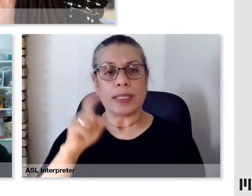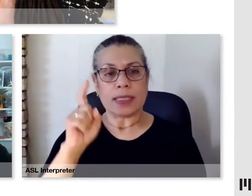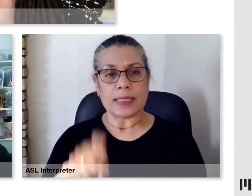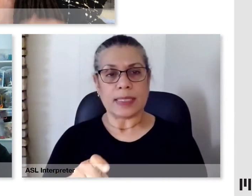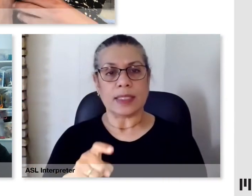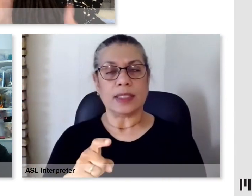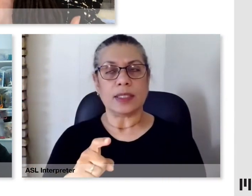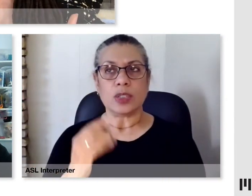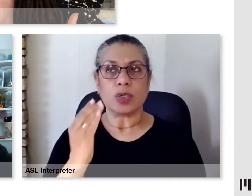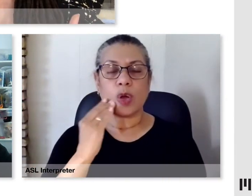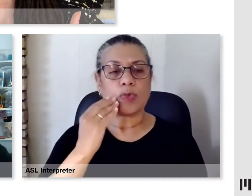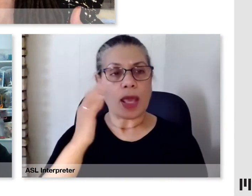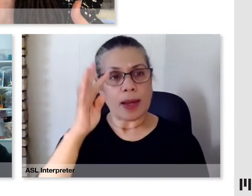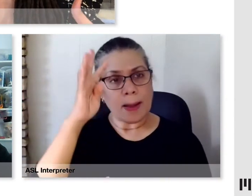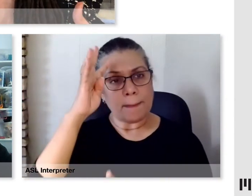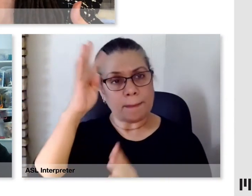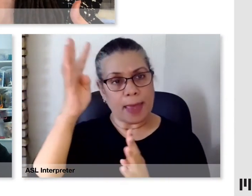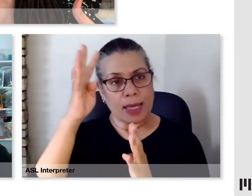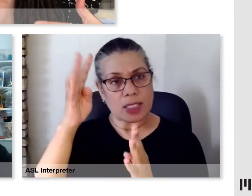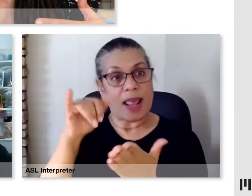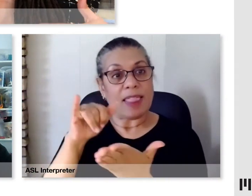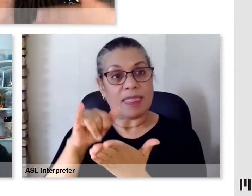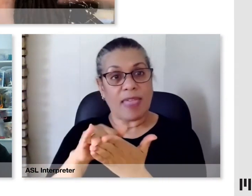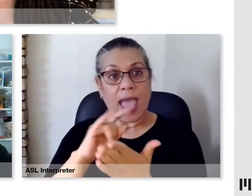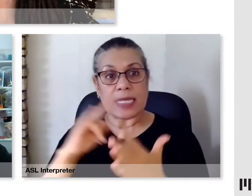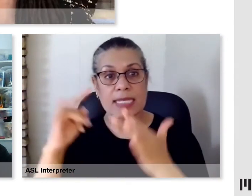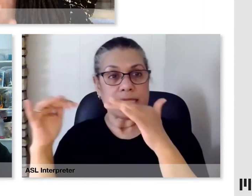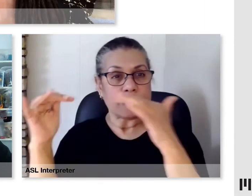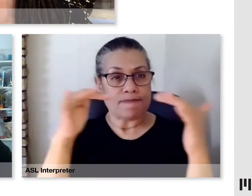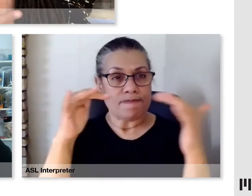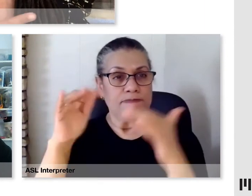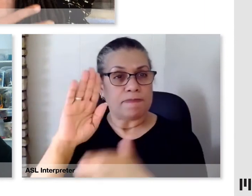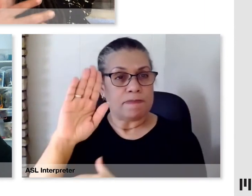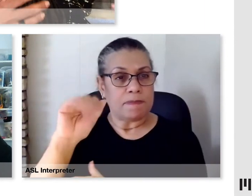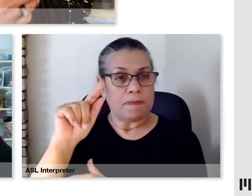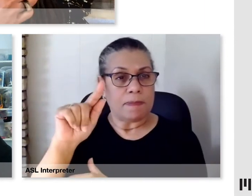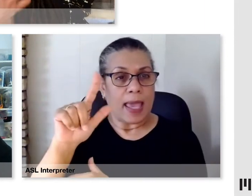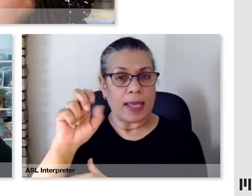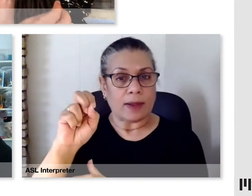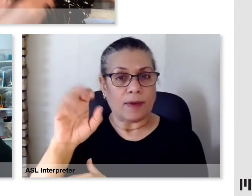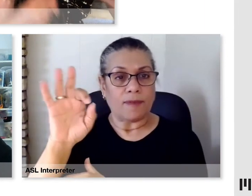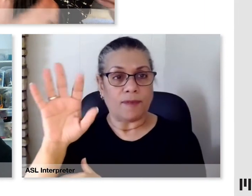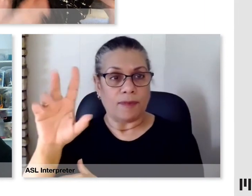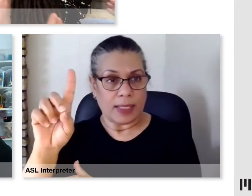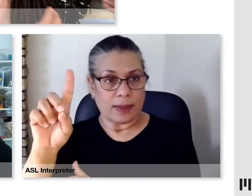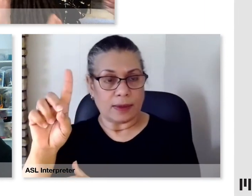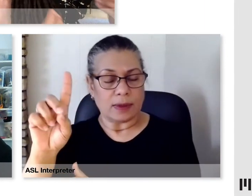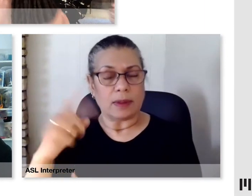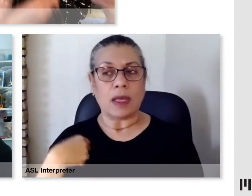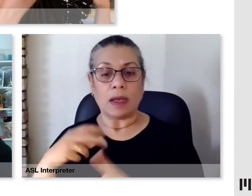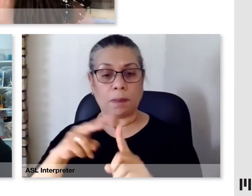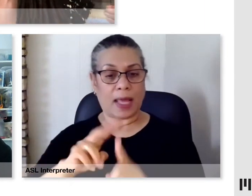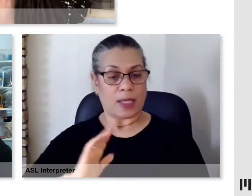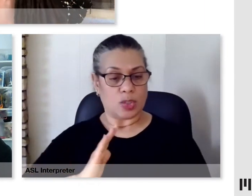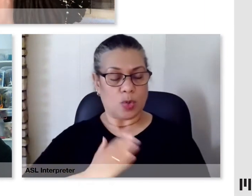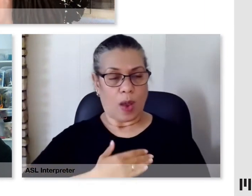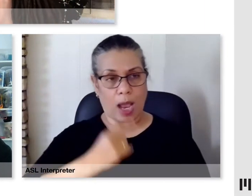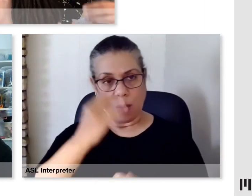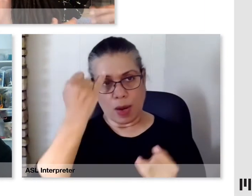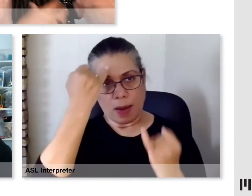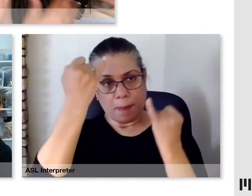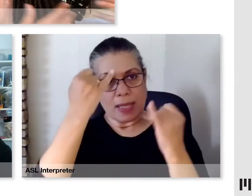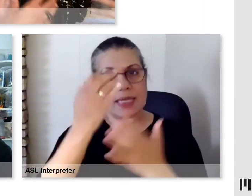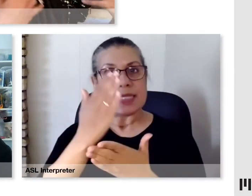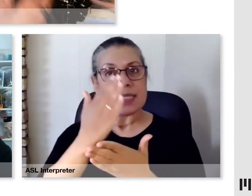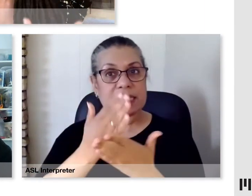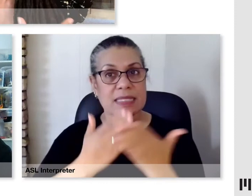imagination is a battlefield, and that in terms of imagination, certain imaginations are being codified